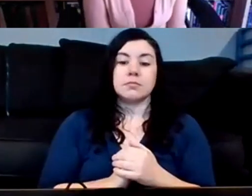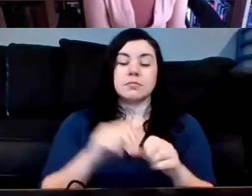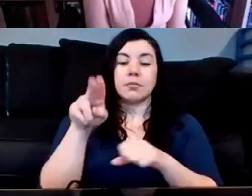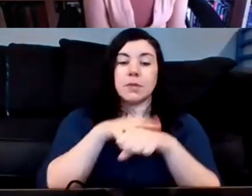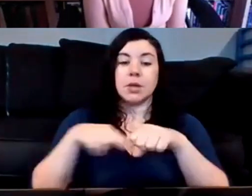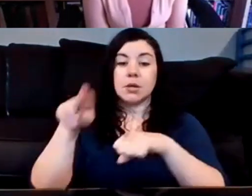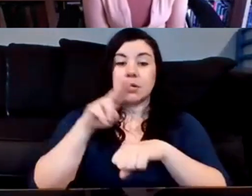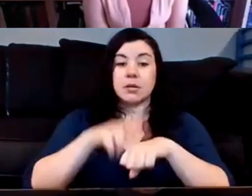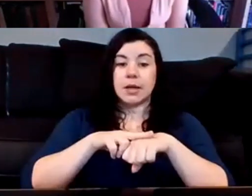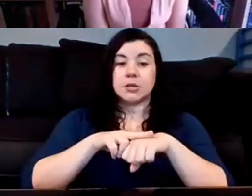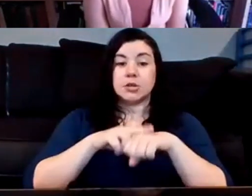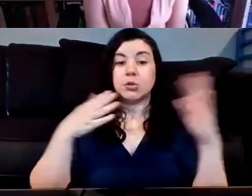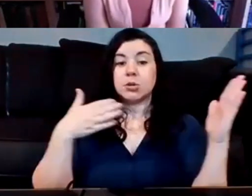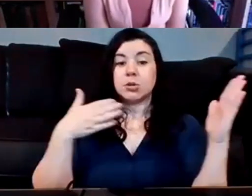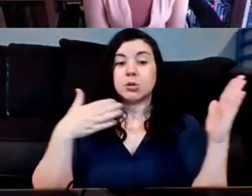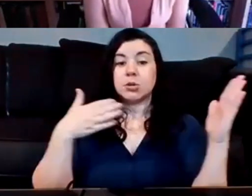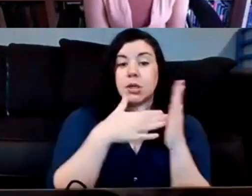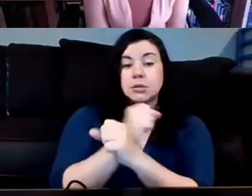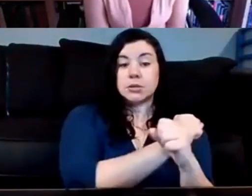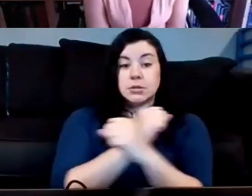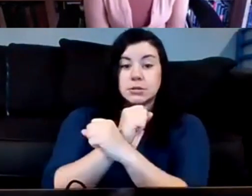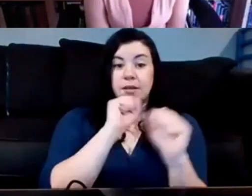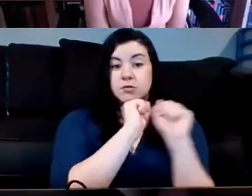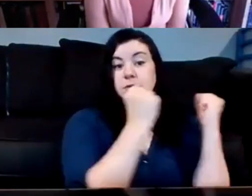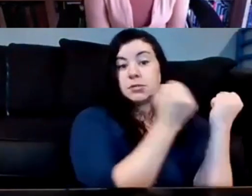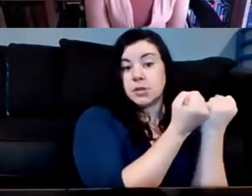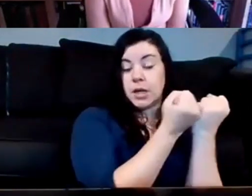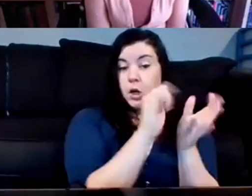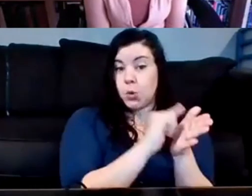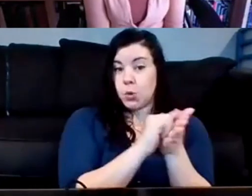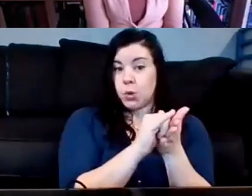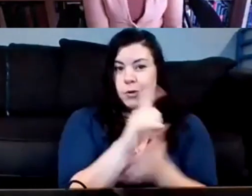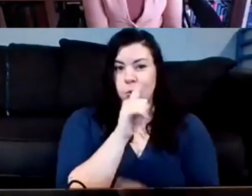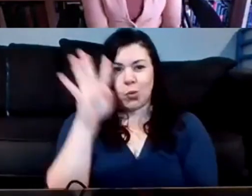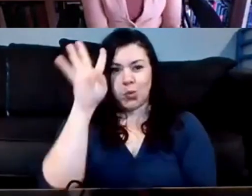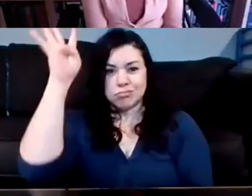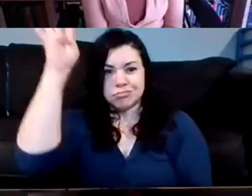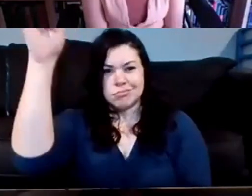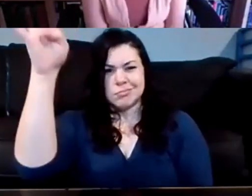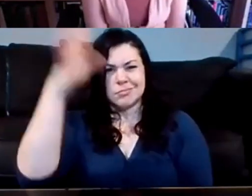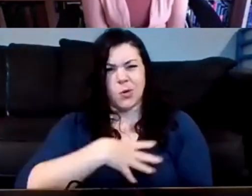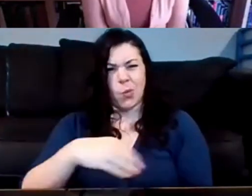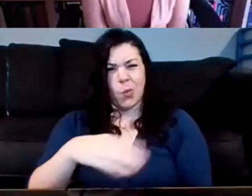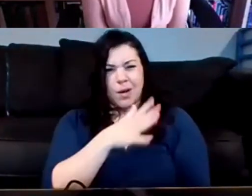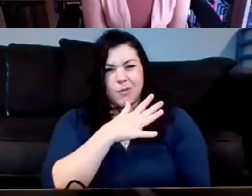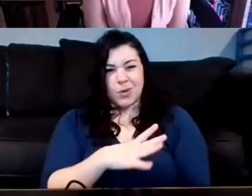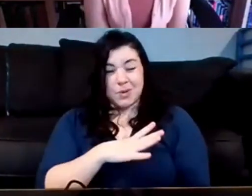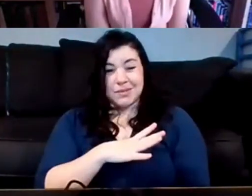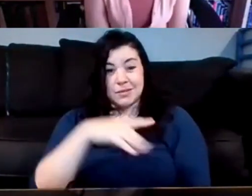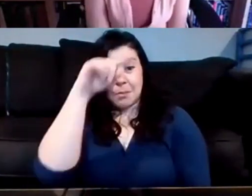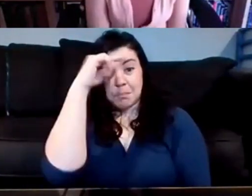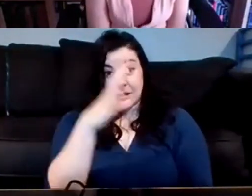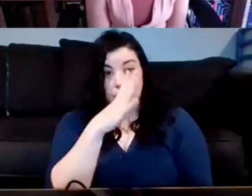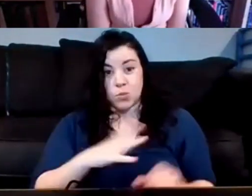Anti-Slavery Society in upstate New York was composed of white women. They would not allow Black women to join because while